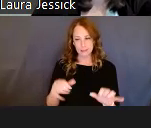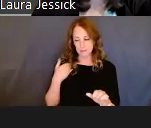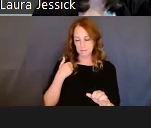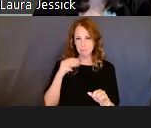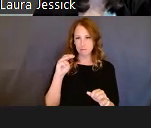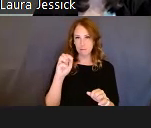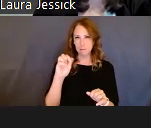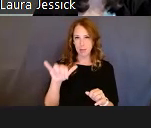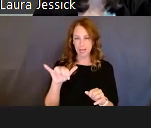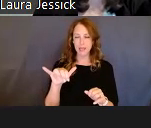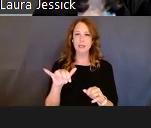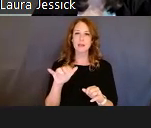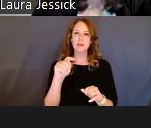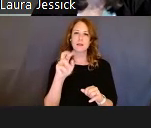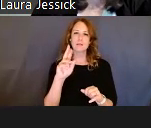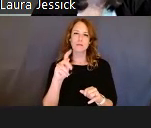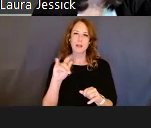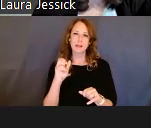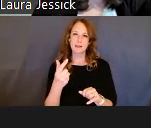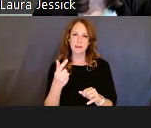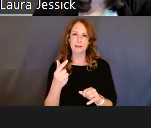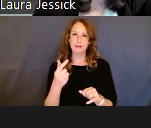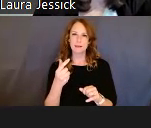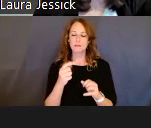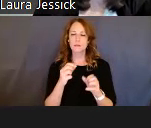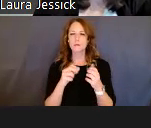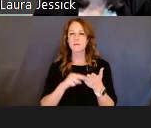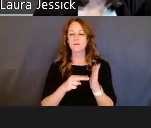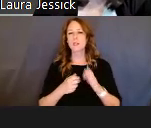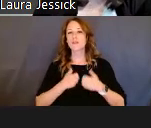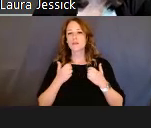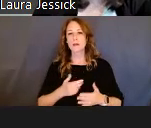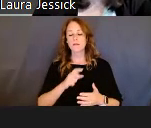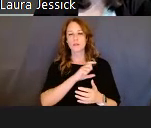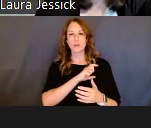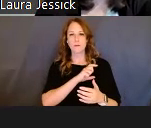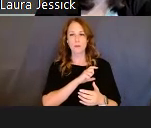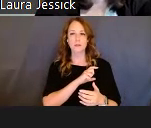So it's a system that allows survivors, law enforcement,